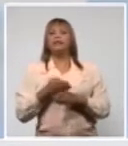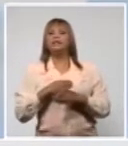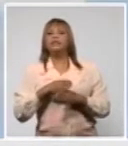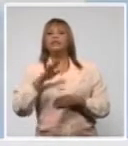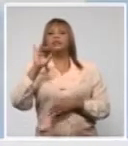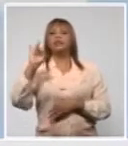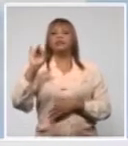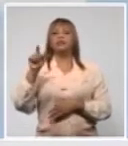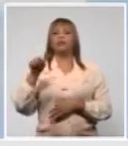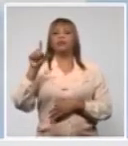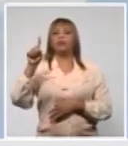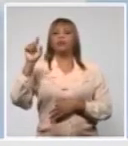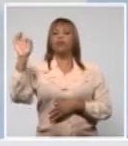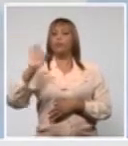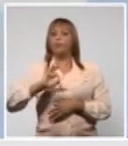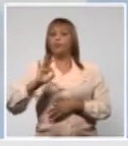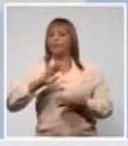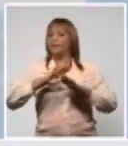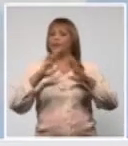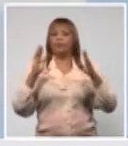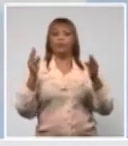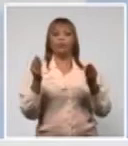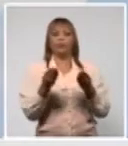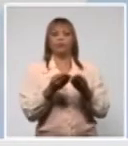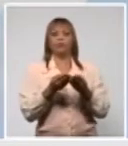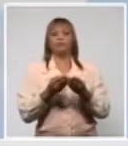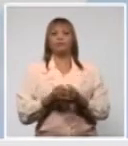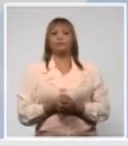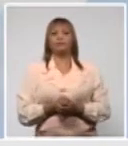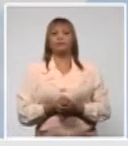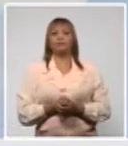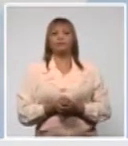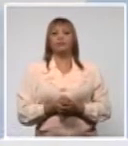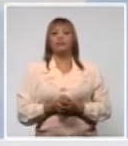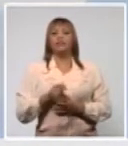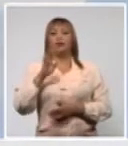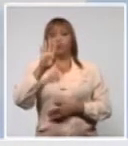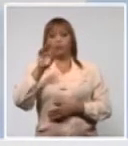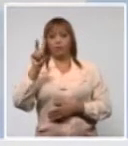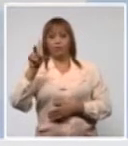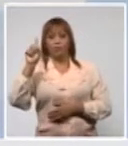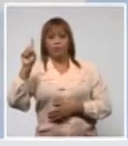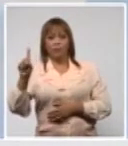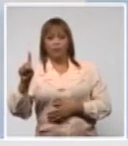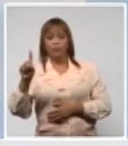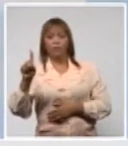the 7.1%, of which 419, or the